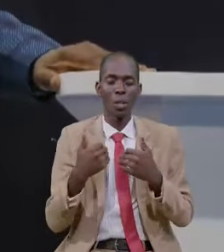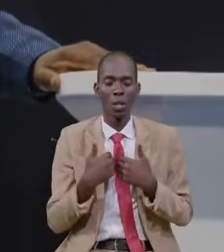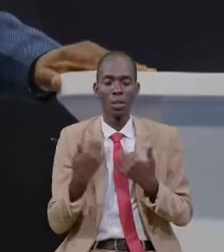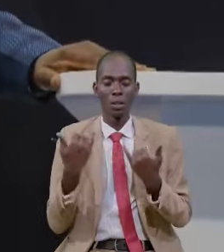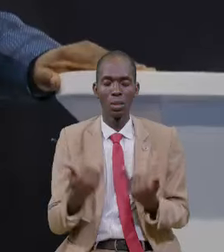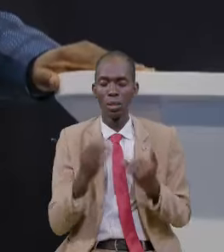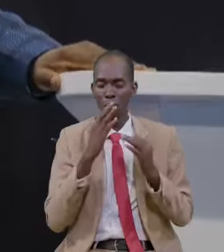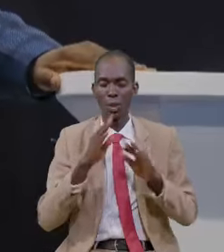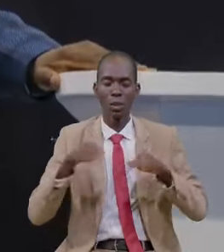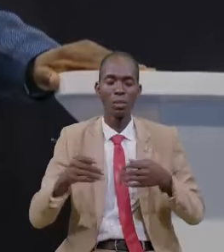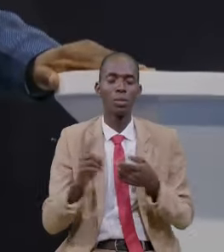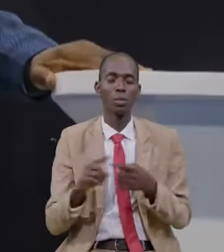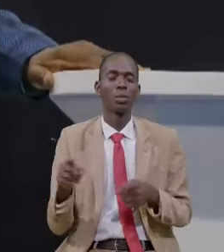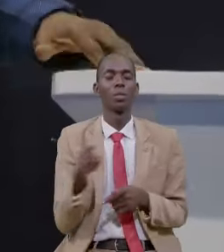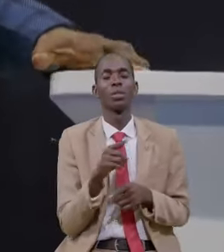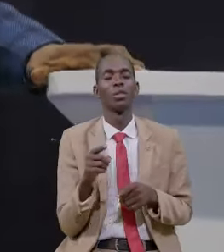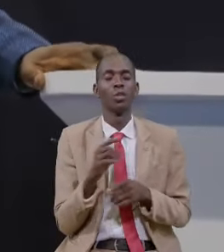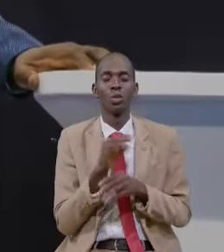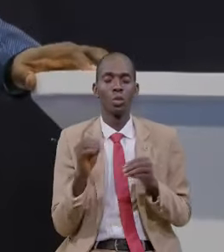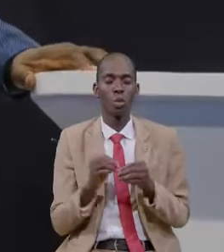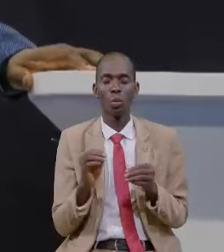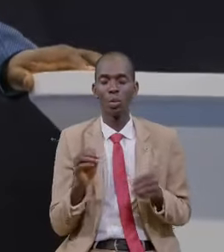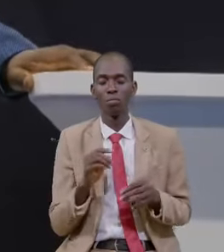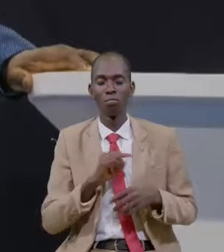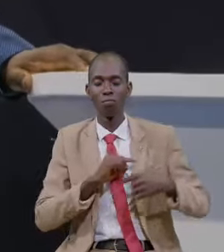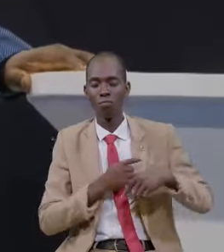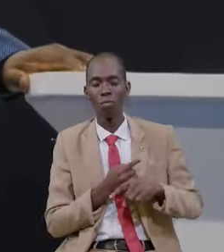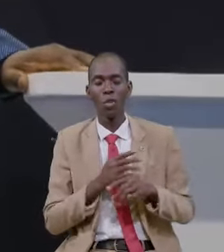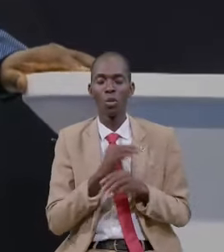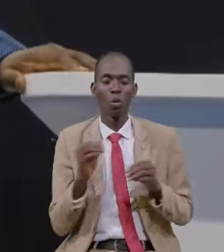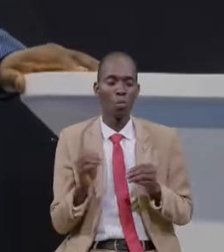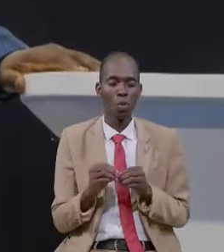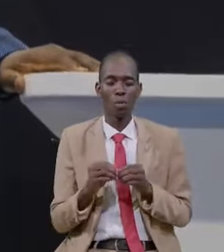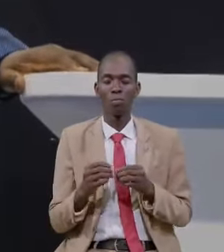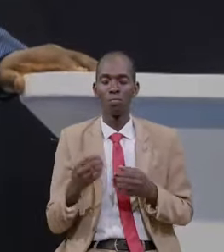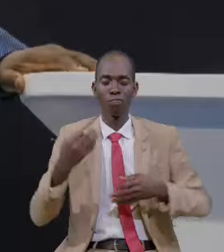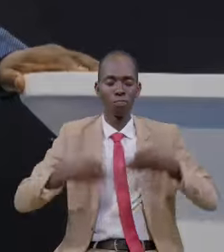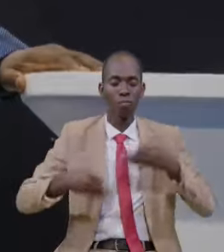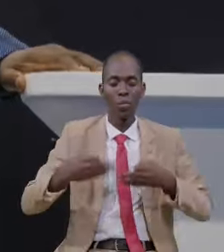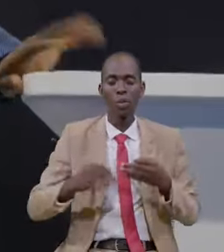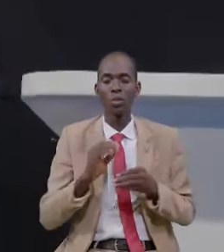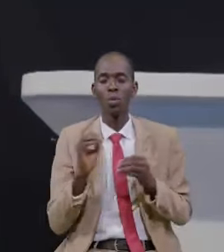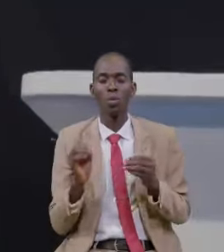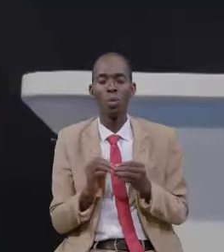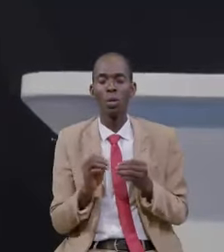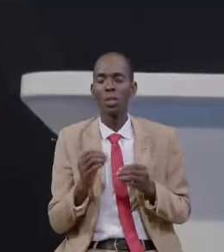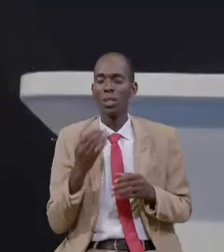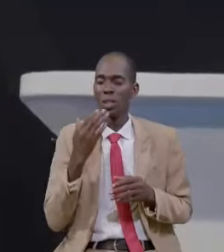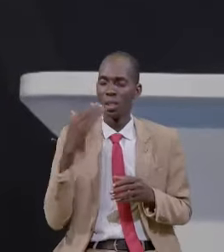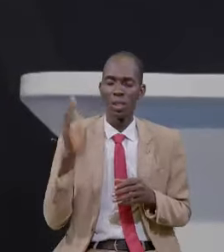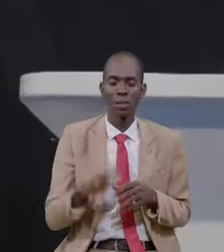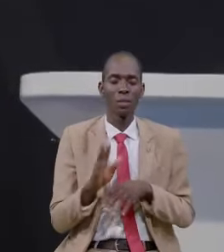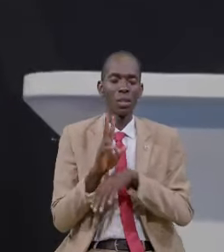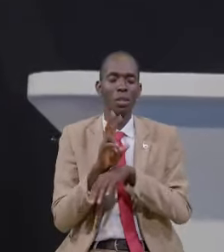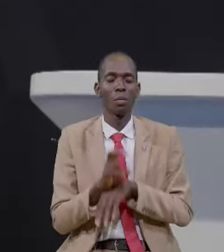granted them. No more guilt, no more condemnation, no more evil habit. Now